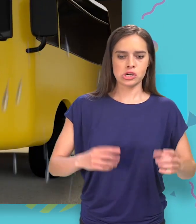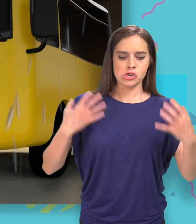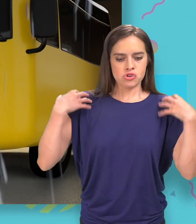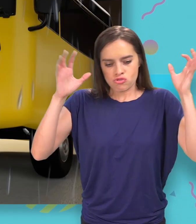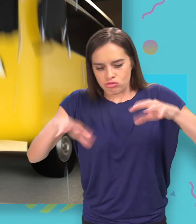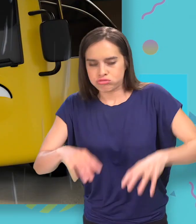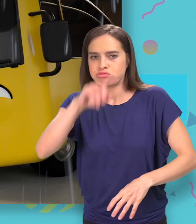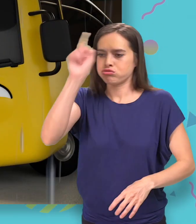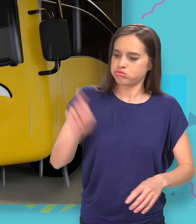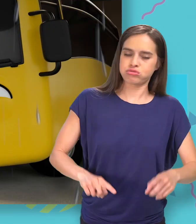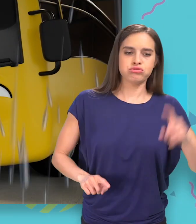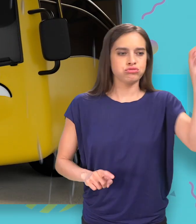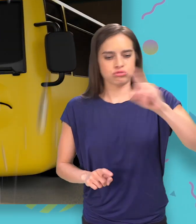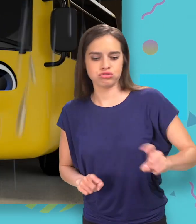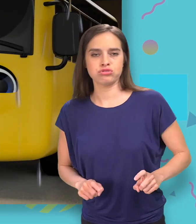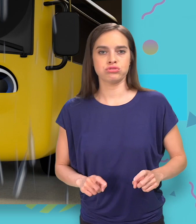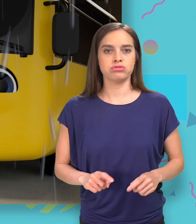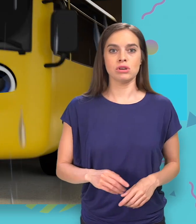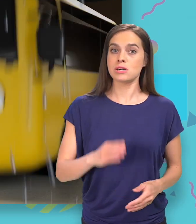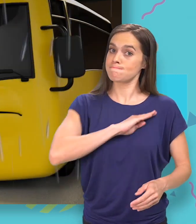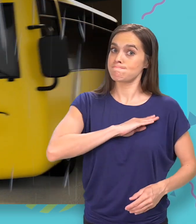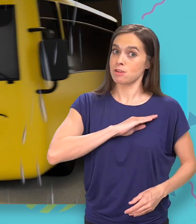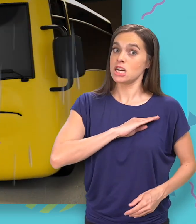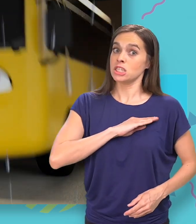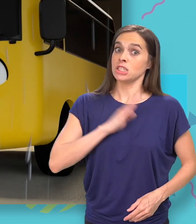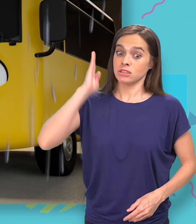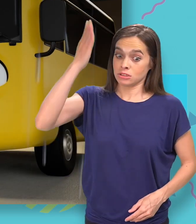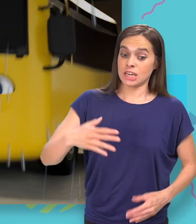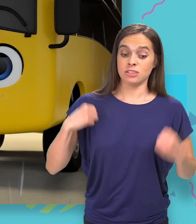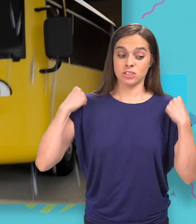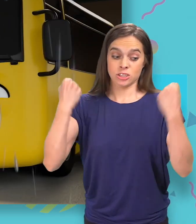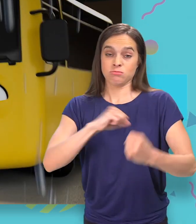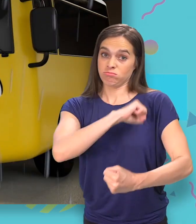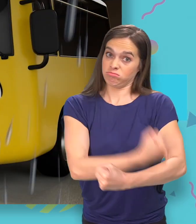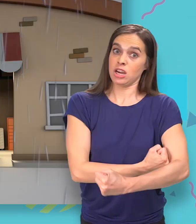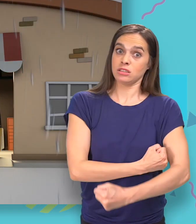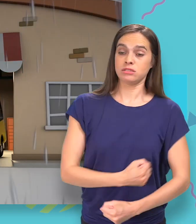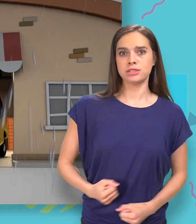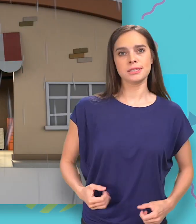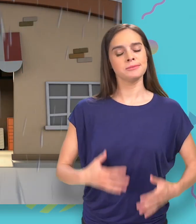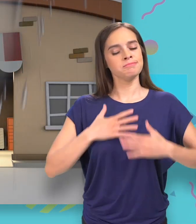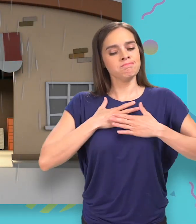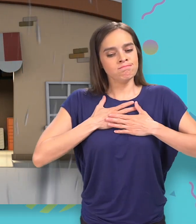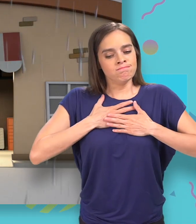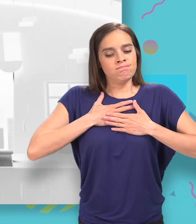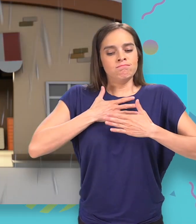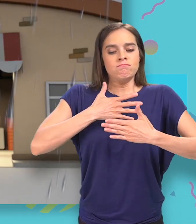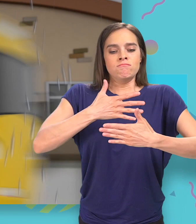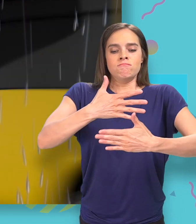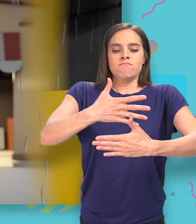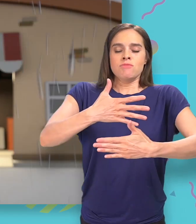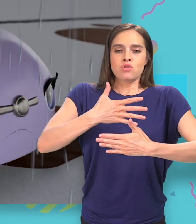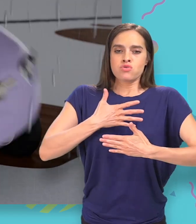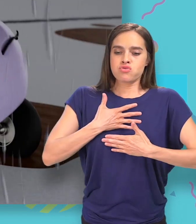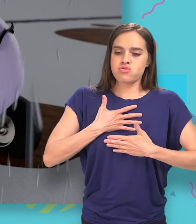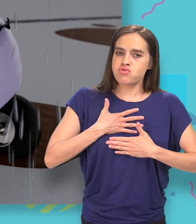Lightning strike. Buster has to use all of his might. Buster takes one deep breath.